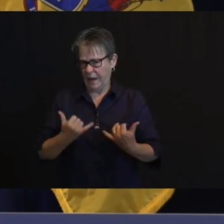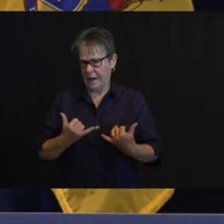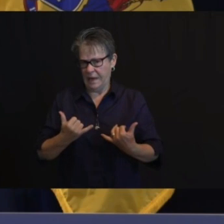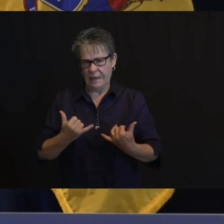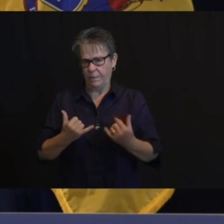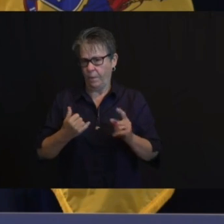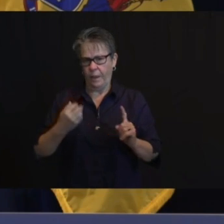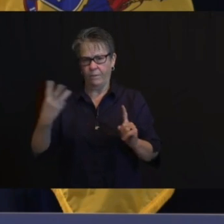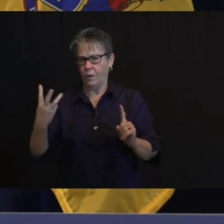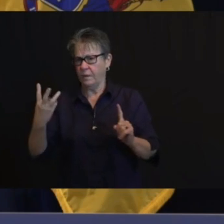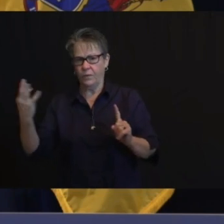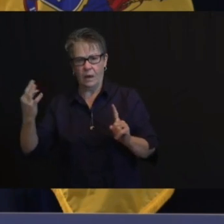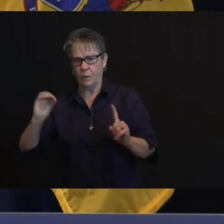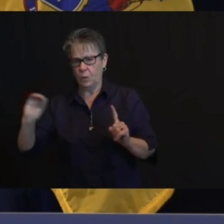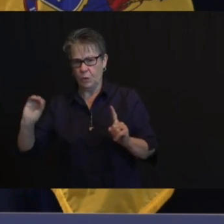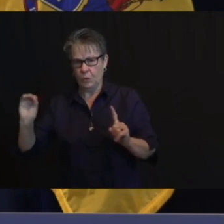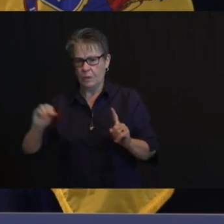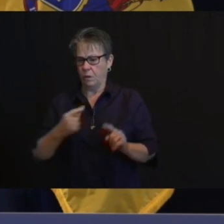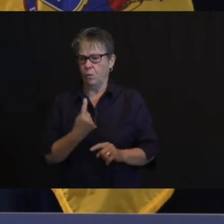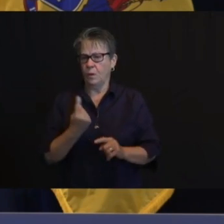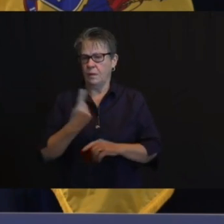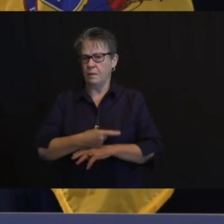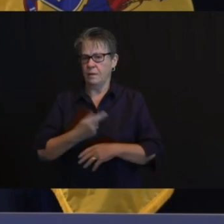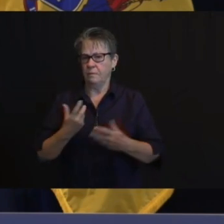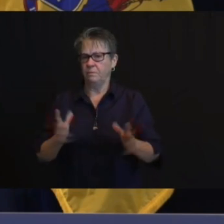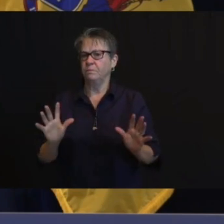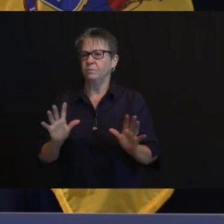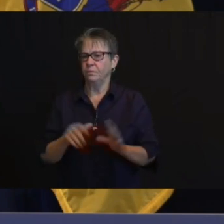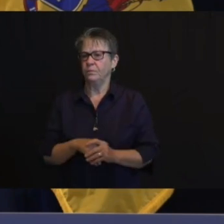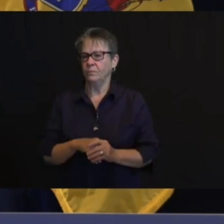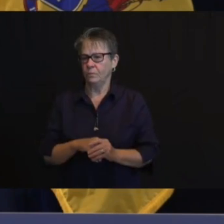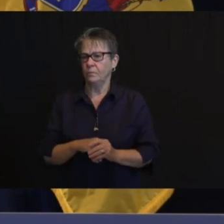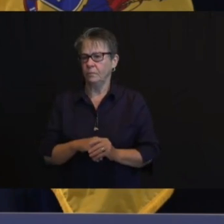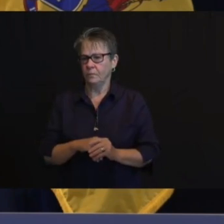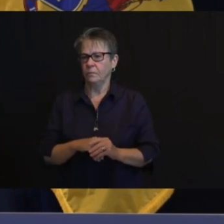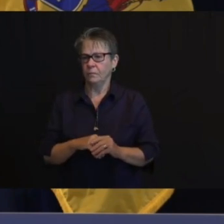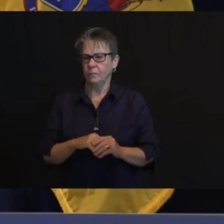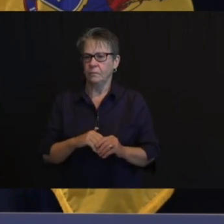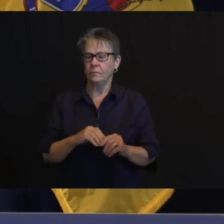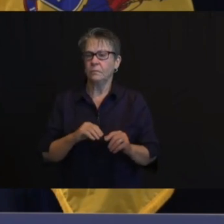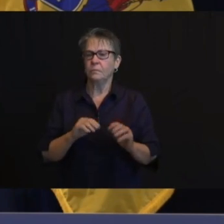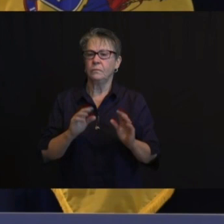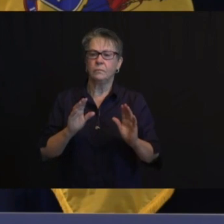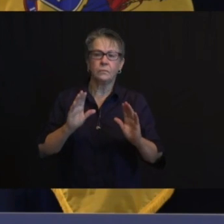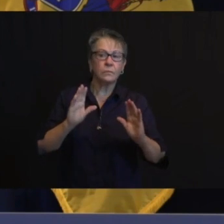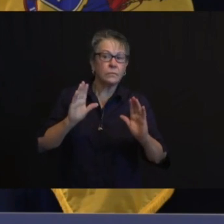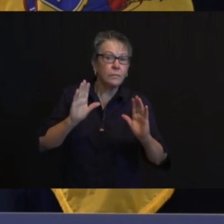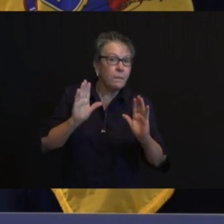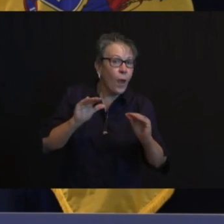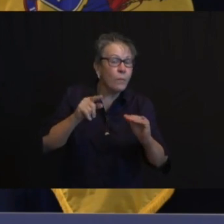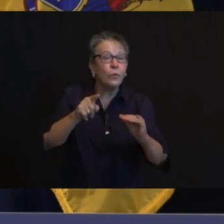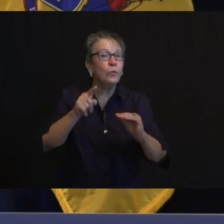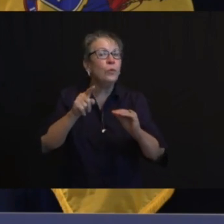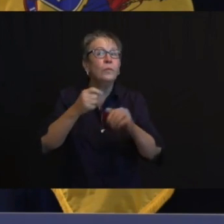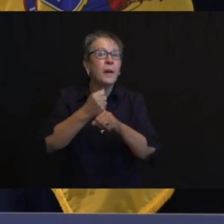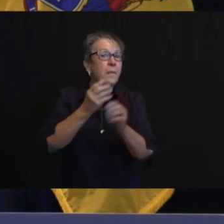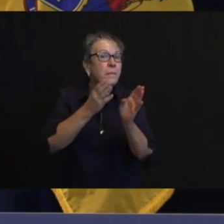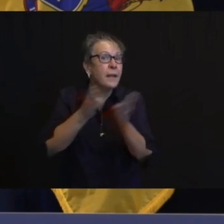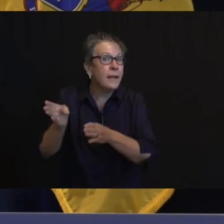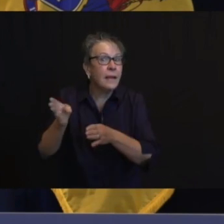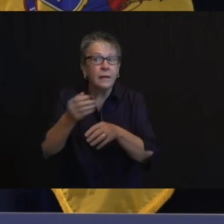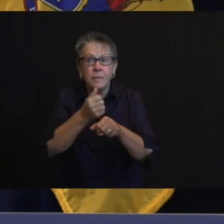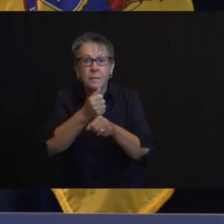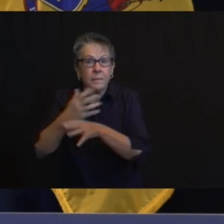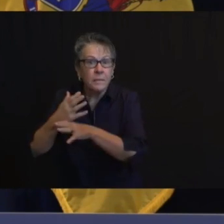made plans to remain safe this Thanksgiving so we can look forward to bigger celebrations next year. But Thanksgiving is also